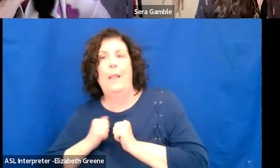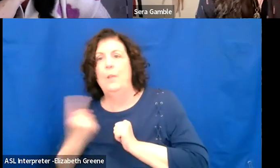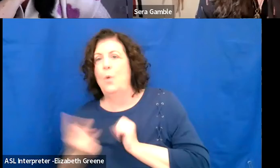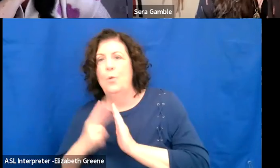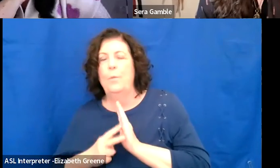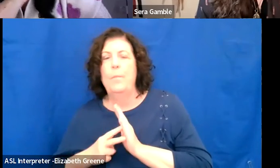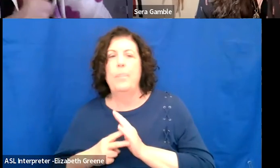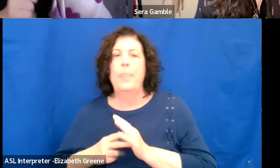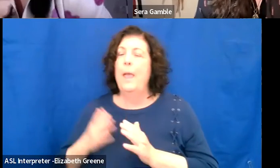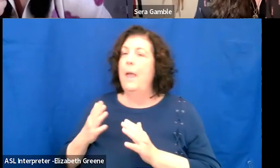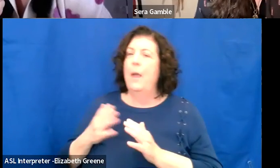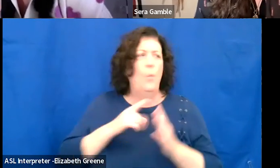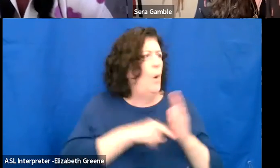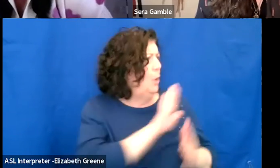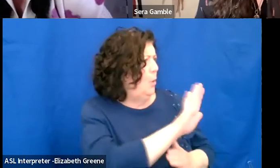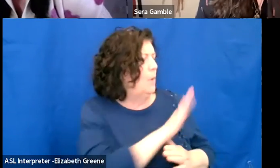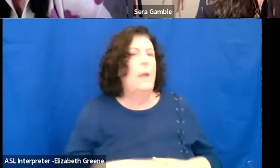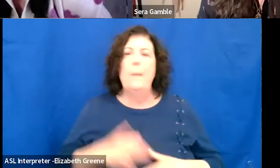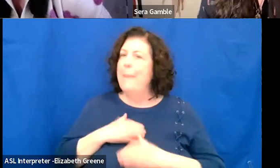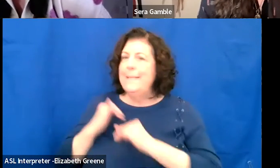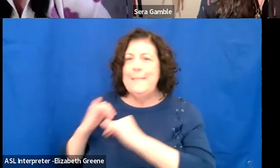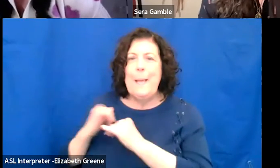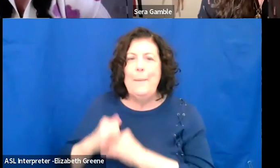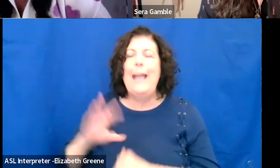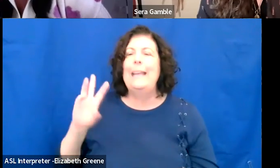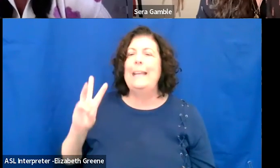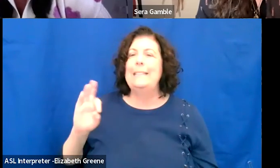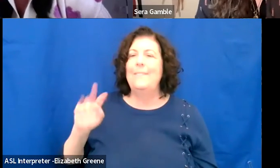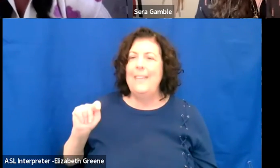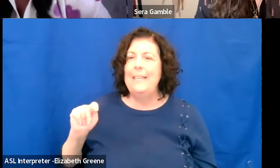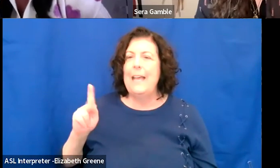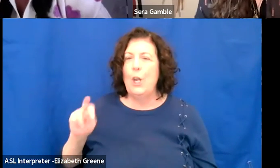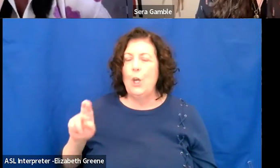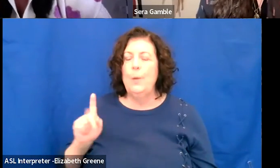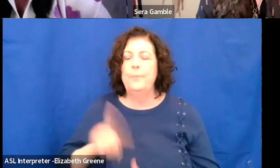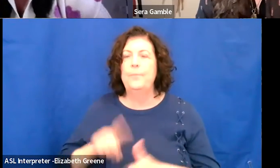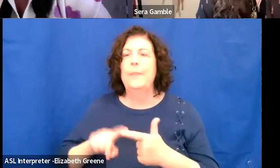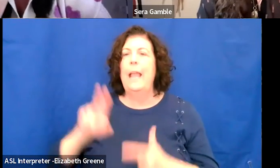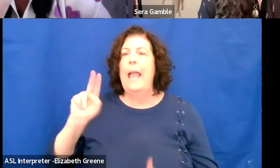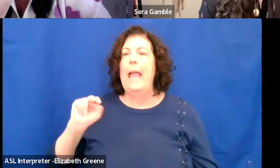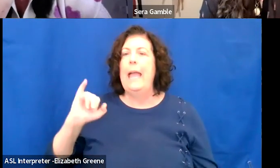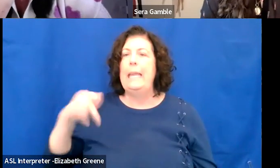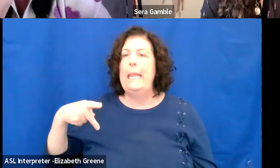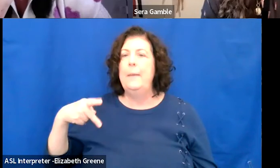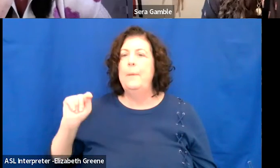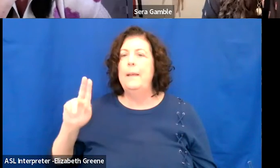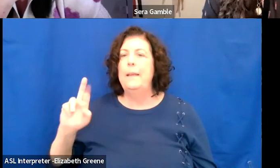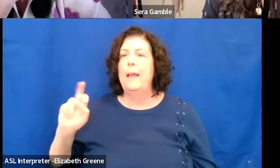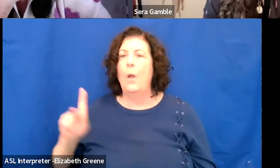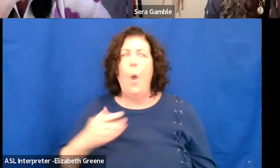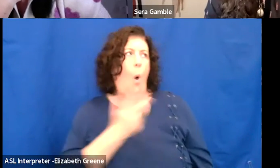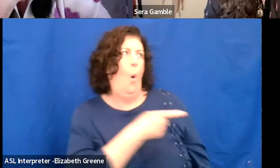were like exactly the same graduating class, right? Because I had a 6 feet Under and a Nip Tuck. Oh, that's good. Oh, your Nip Tuck was probably so good.